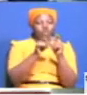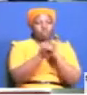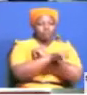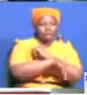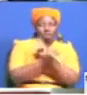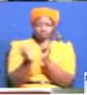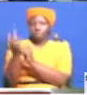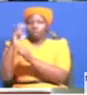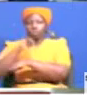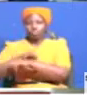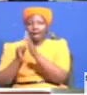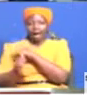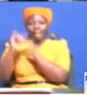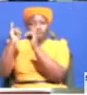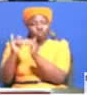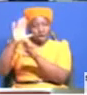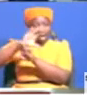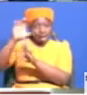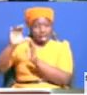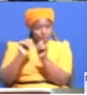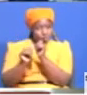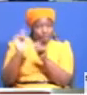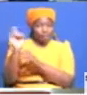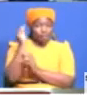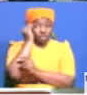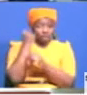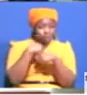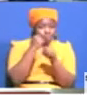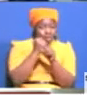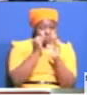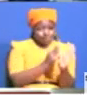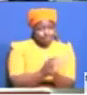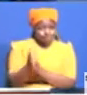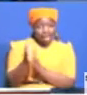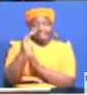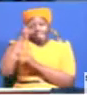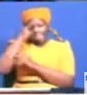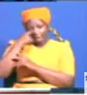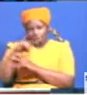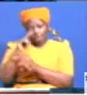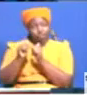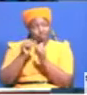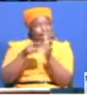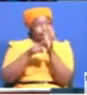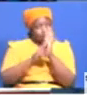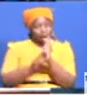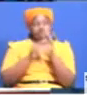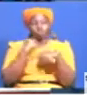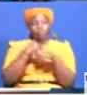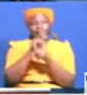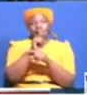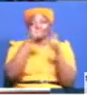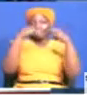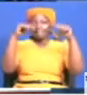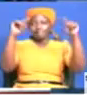mpya ambapo wizara elimu imeweka mikakati na sera zifaazo ili kufanikisha mpito huo. In terms of prioritization, just the